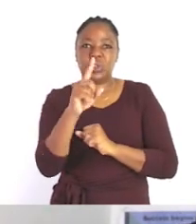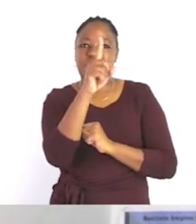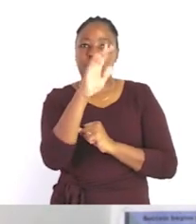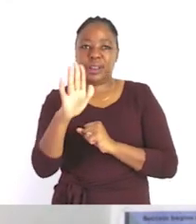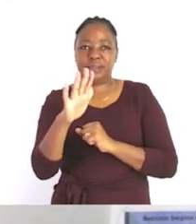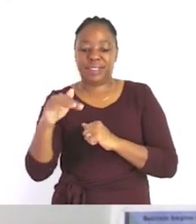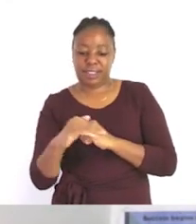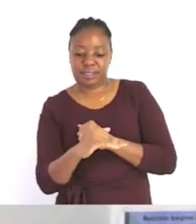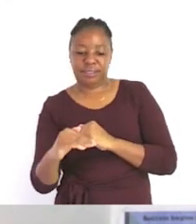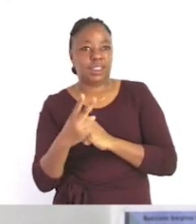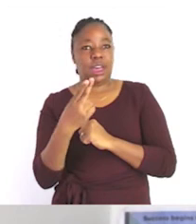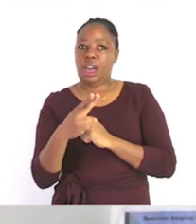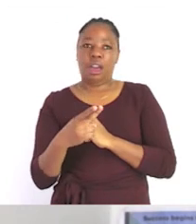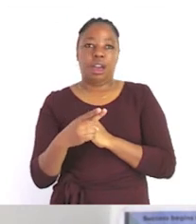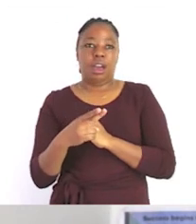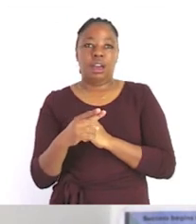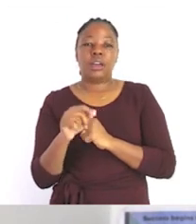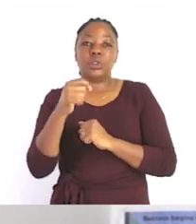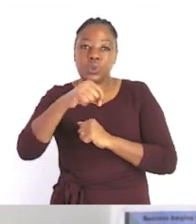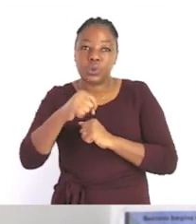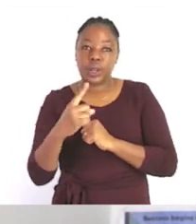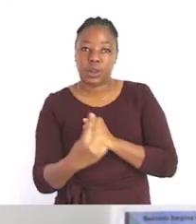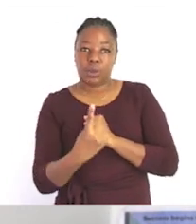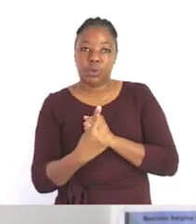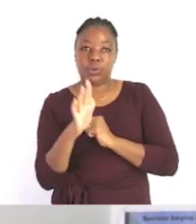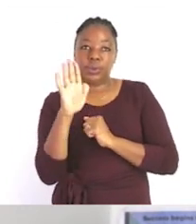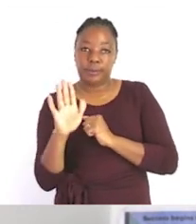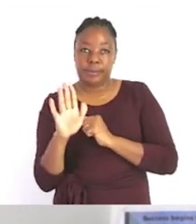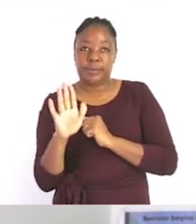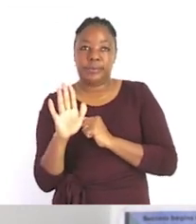we write the number 5.